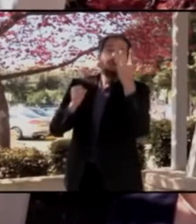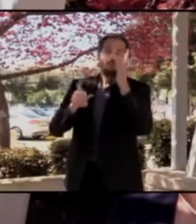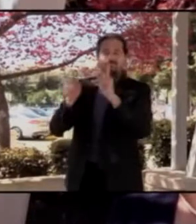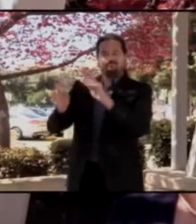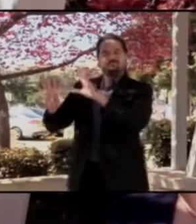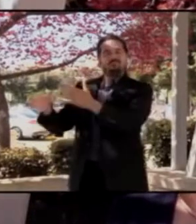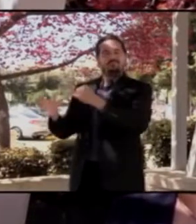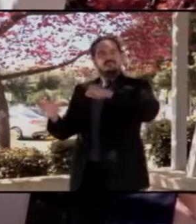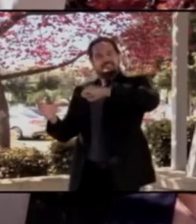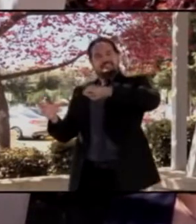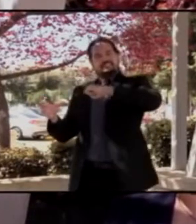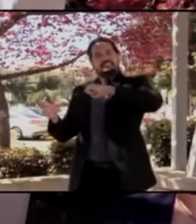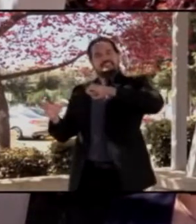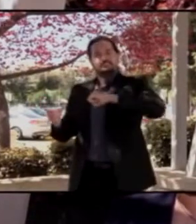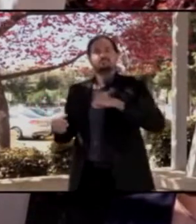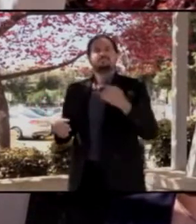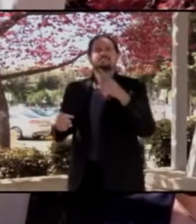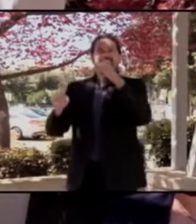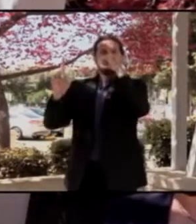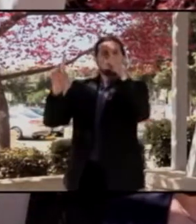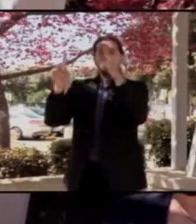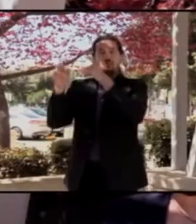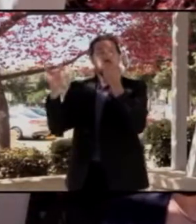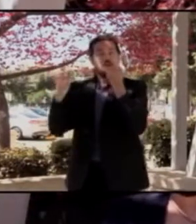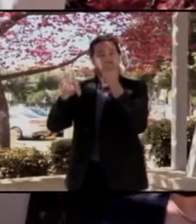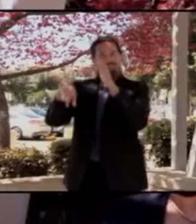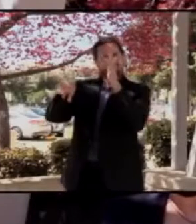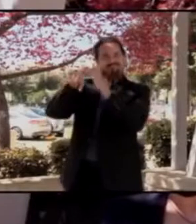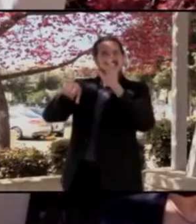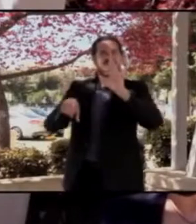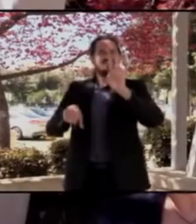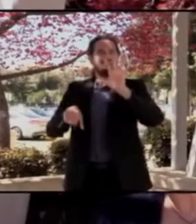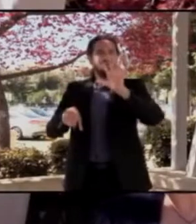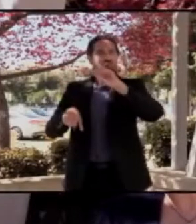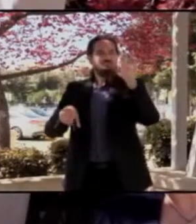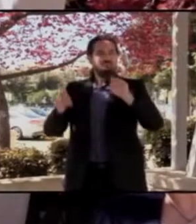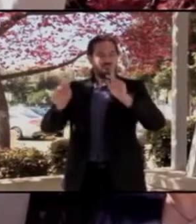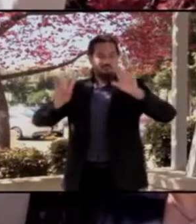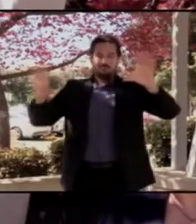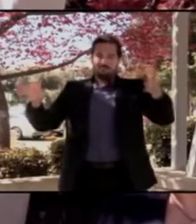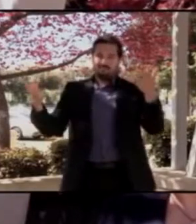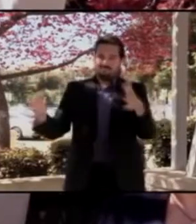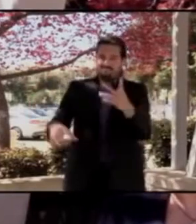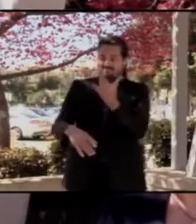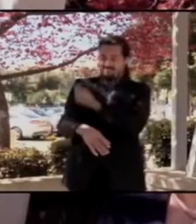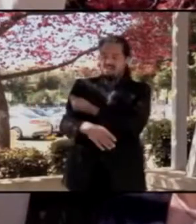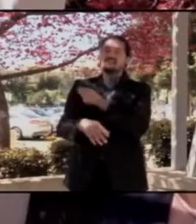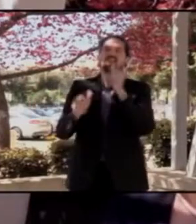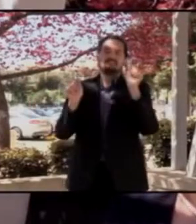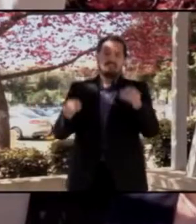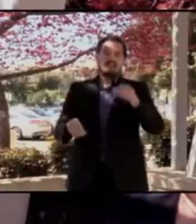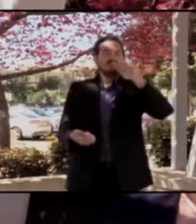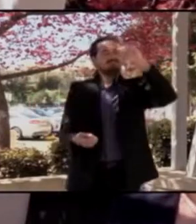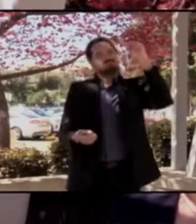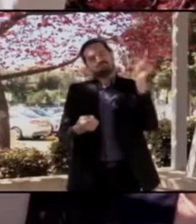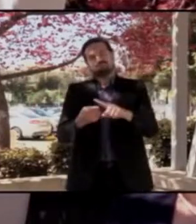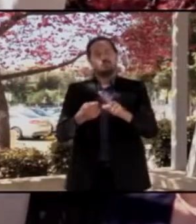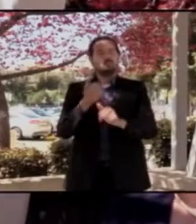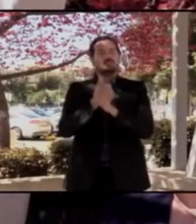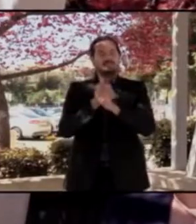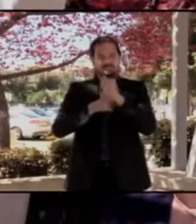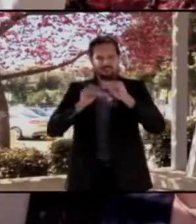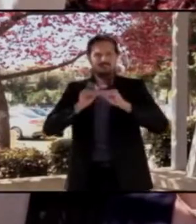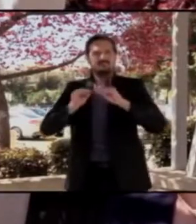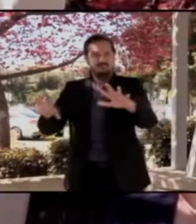get vaccinated, the safer it's going to be, the less chance for viral spread, the less chance for mutations and additional variants. So the closer we